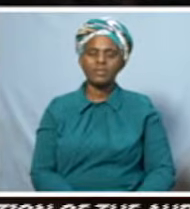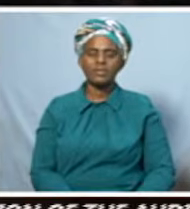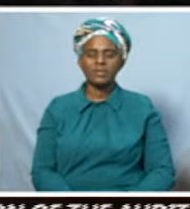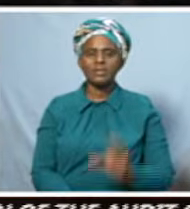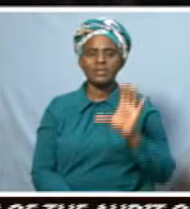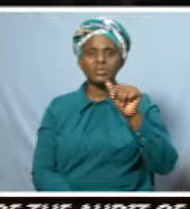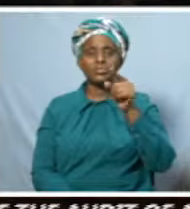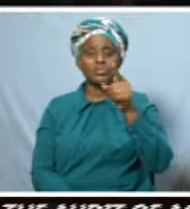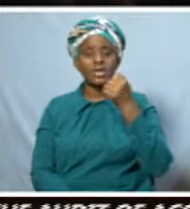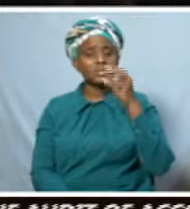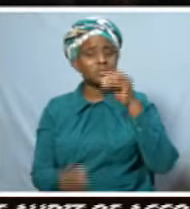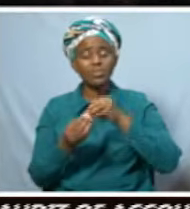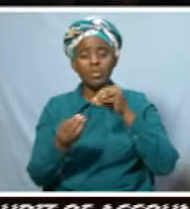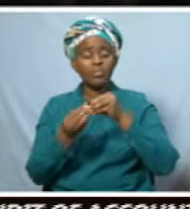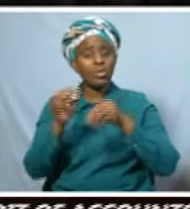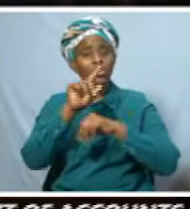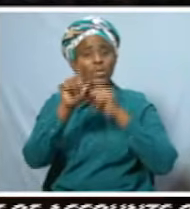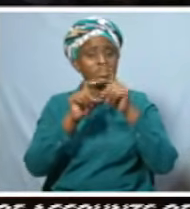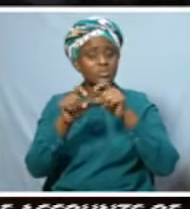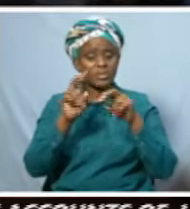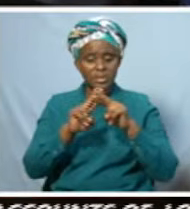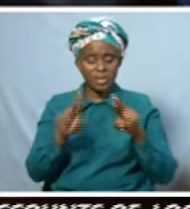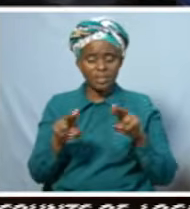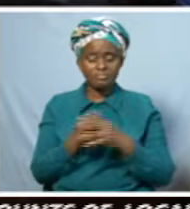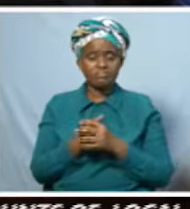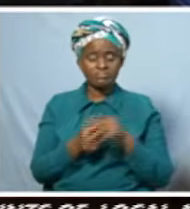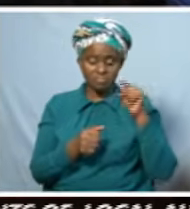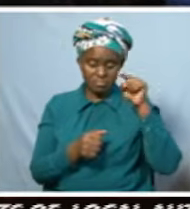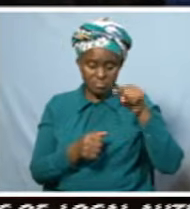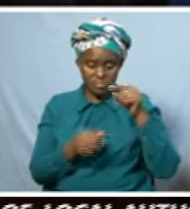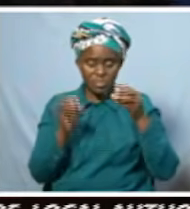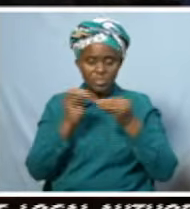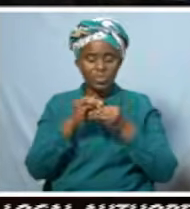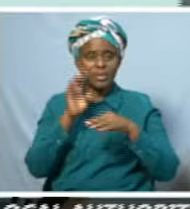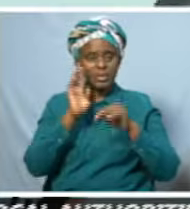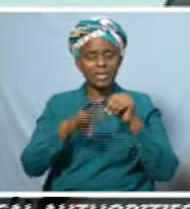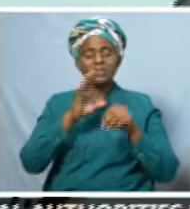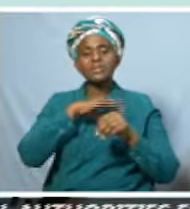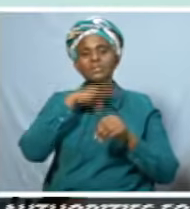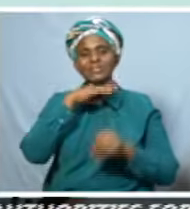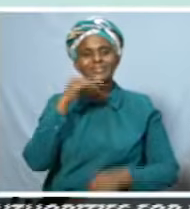CS, do you want more questions? Chair, this is more than adequate.